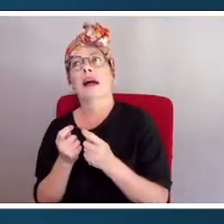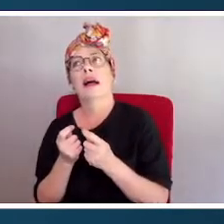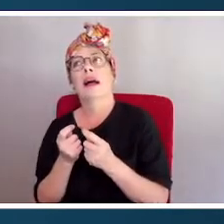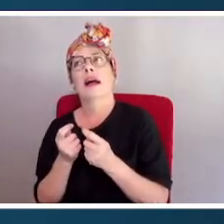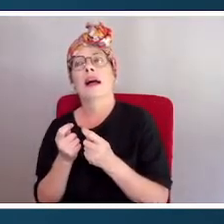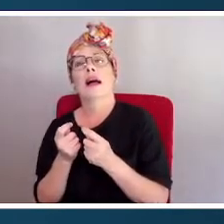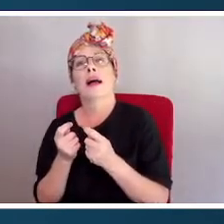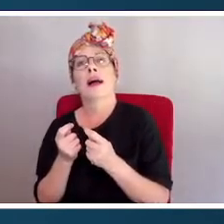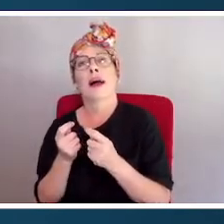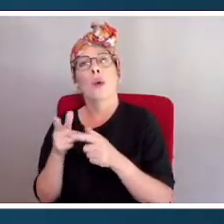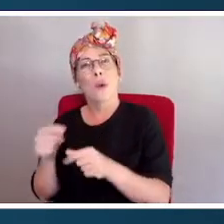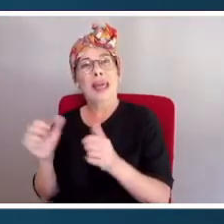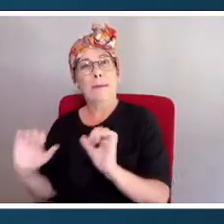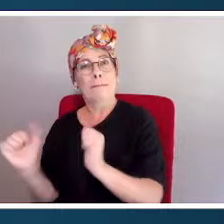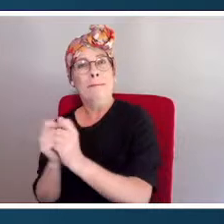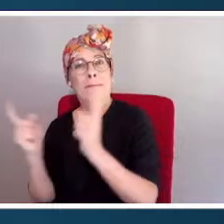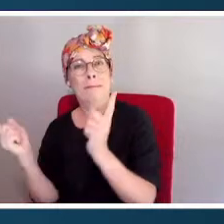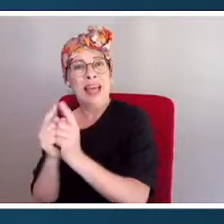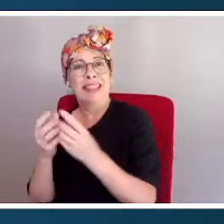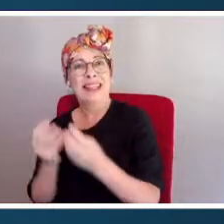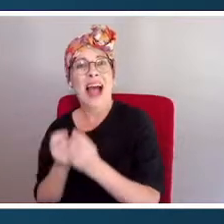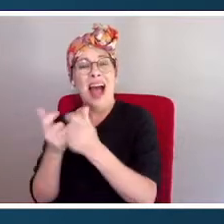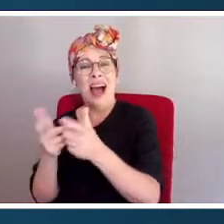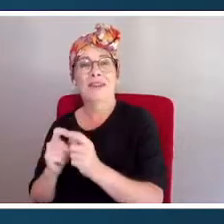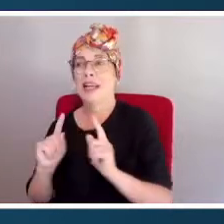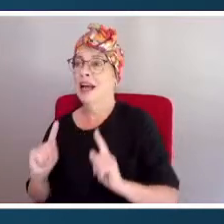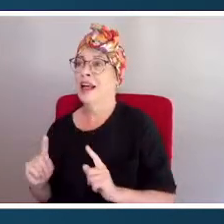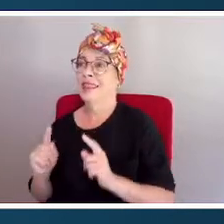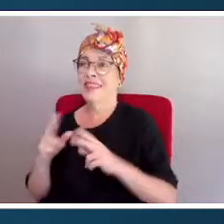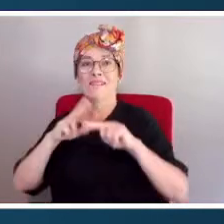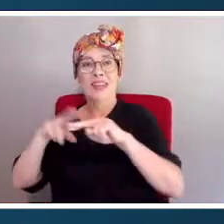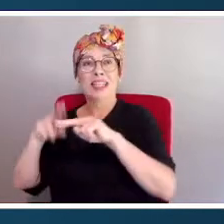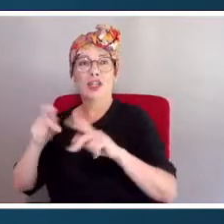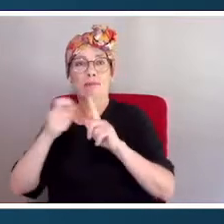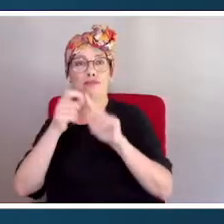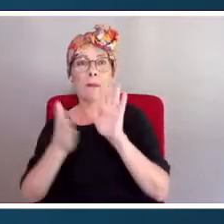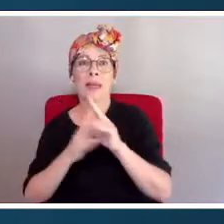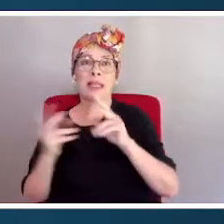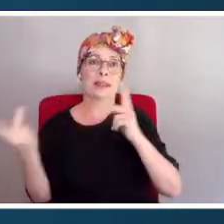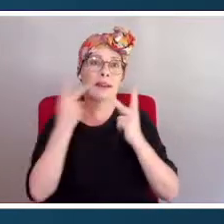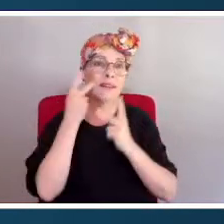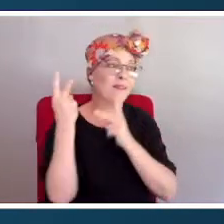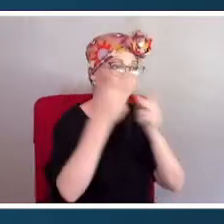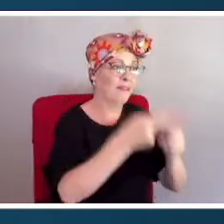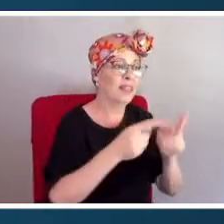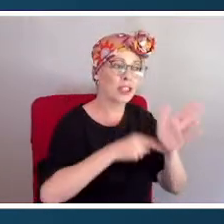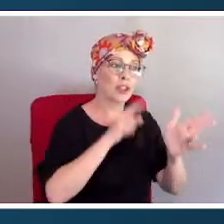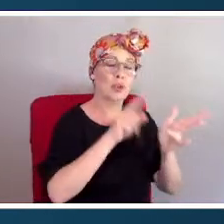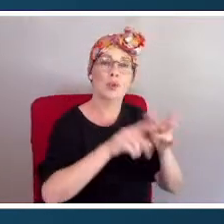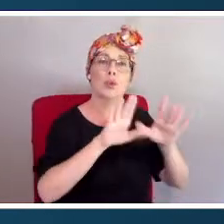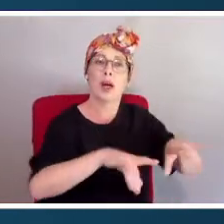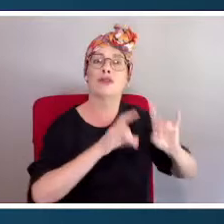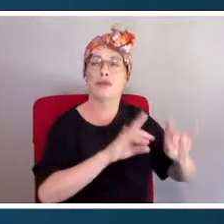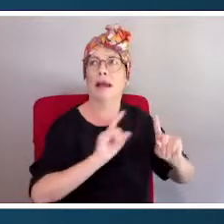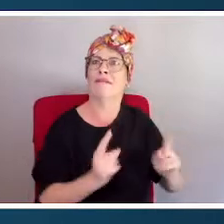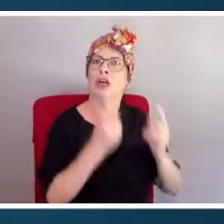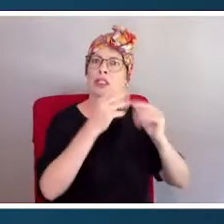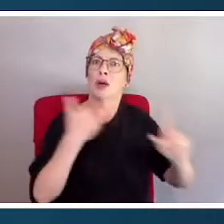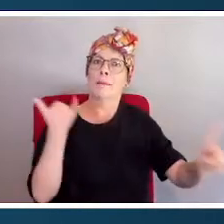years. Fiji and Australia both spoke enthusiastically about an enhanced